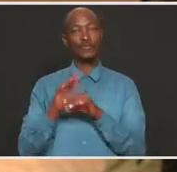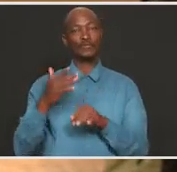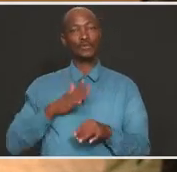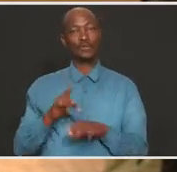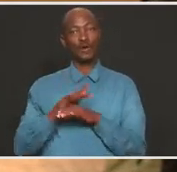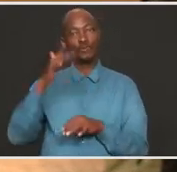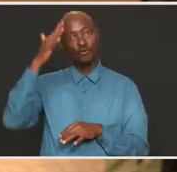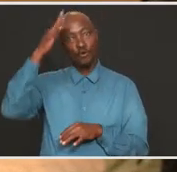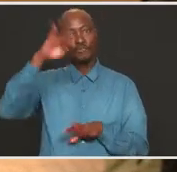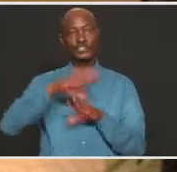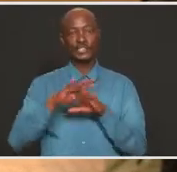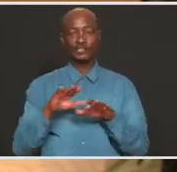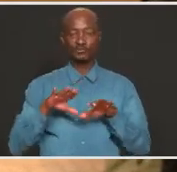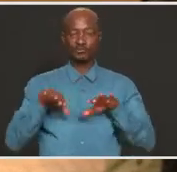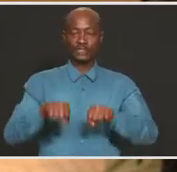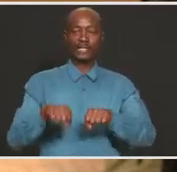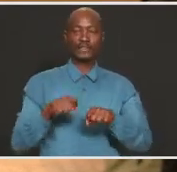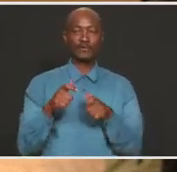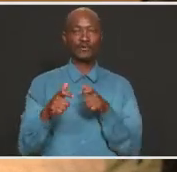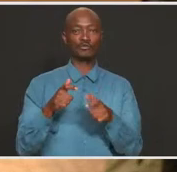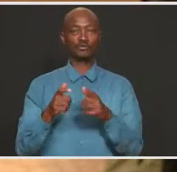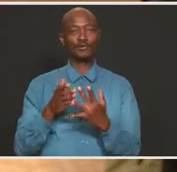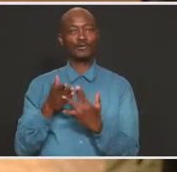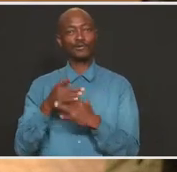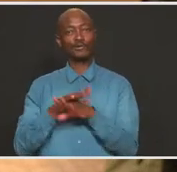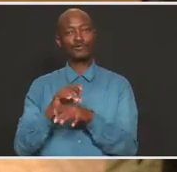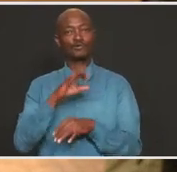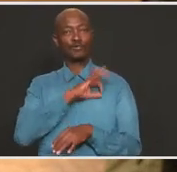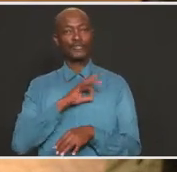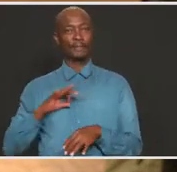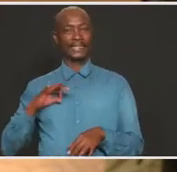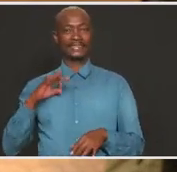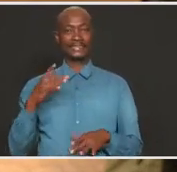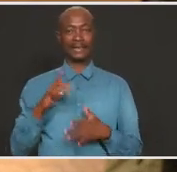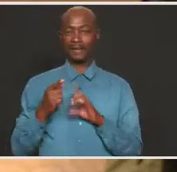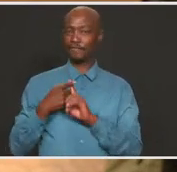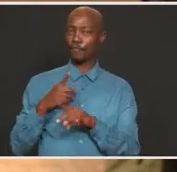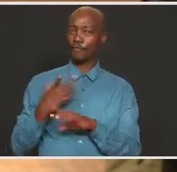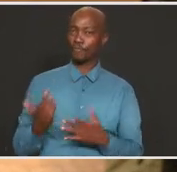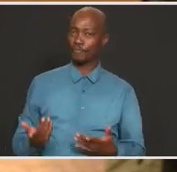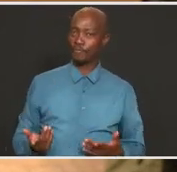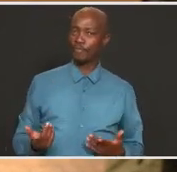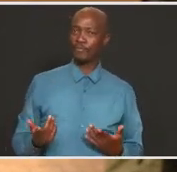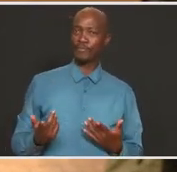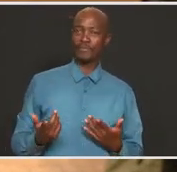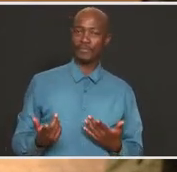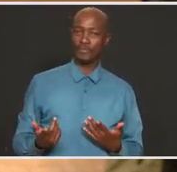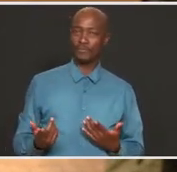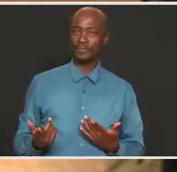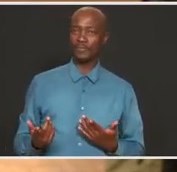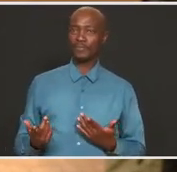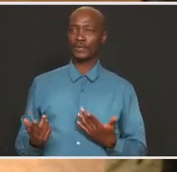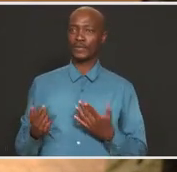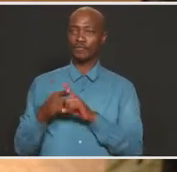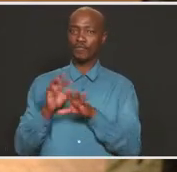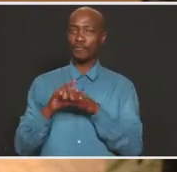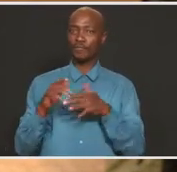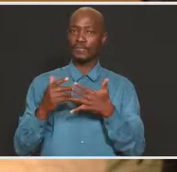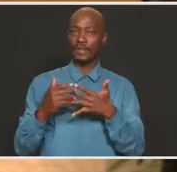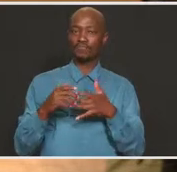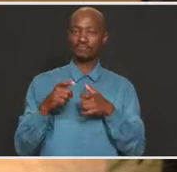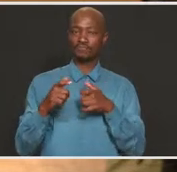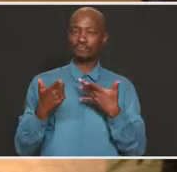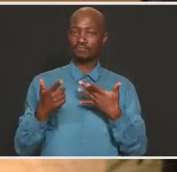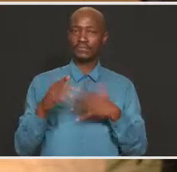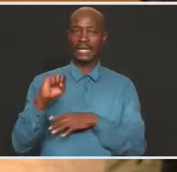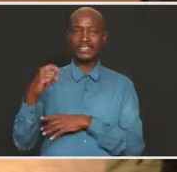to take over through the minister to uh from the public or from the governing bodies there's